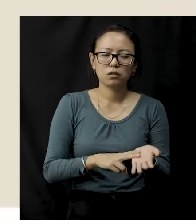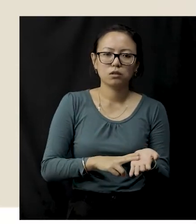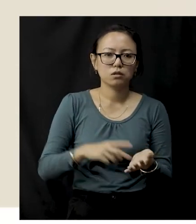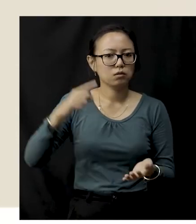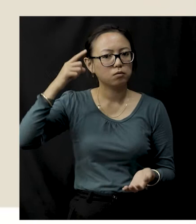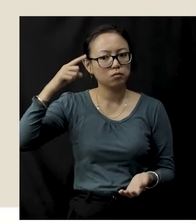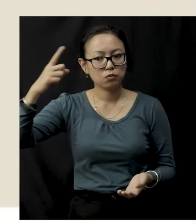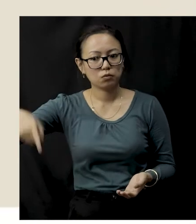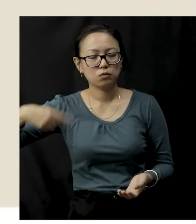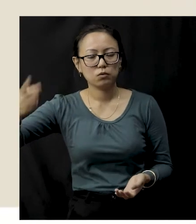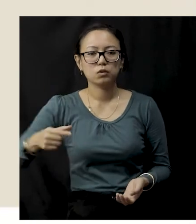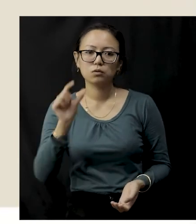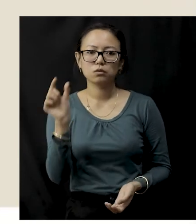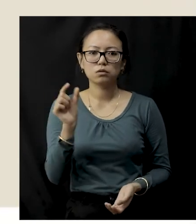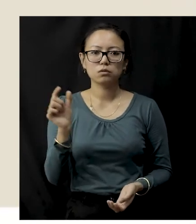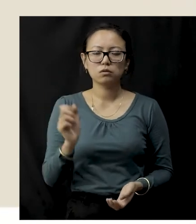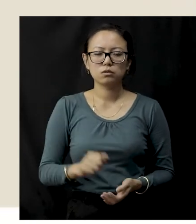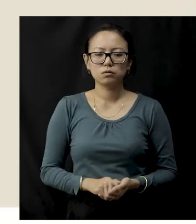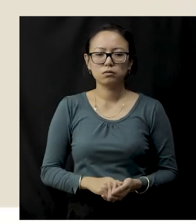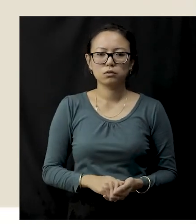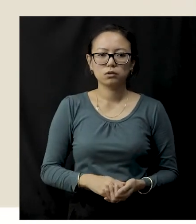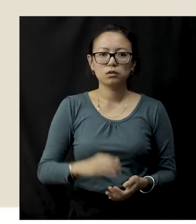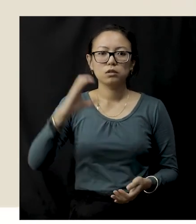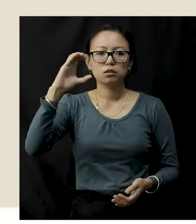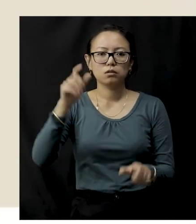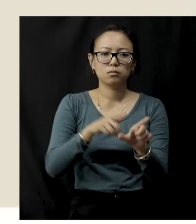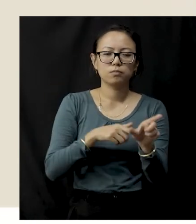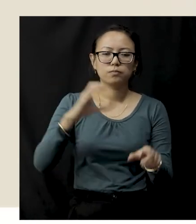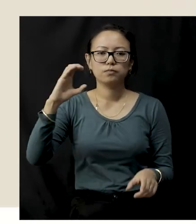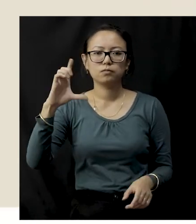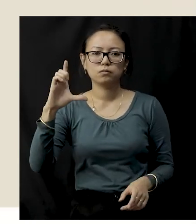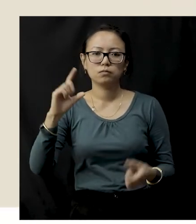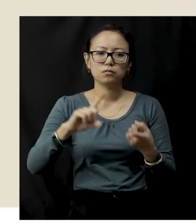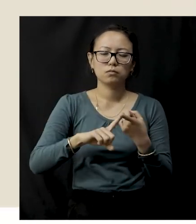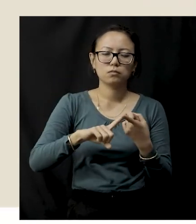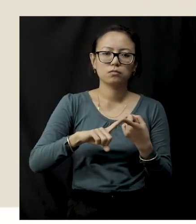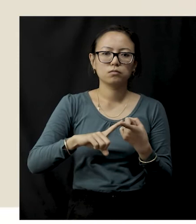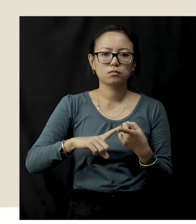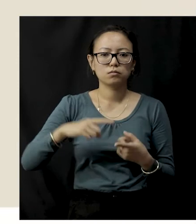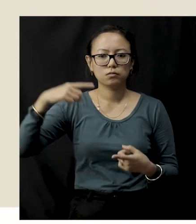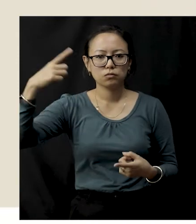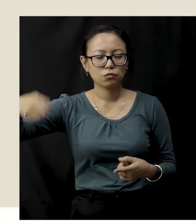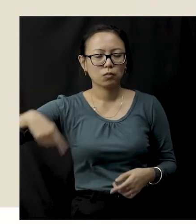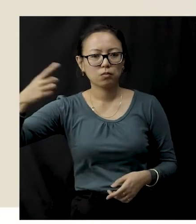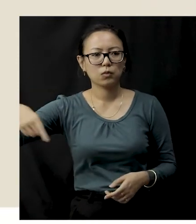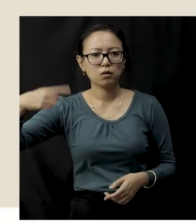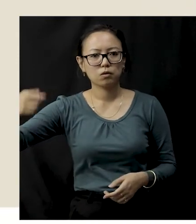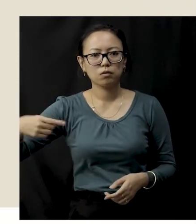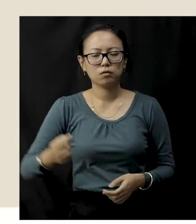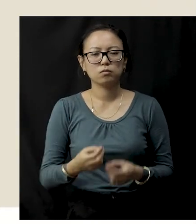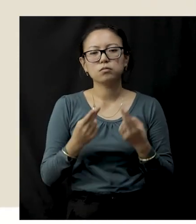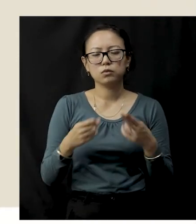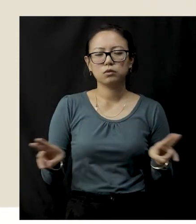very different from the wheel of a truck again, because the size is smaller, and for